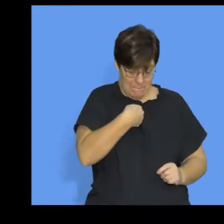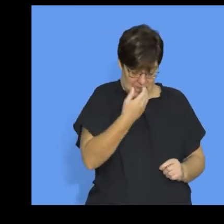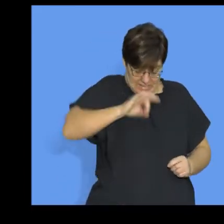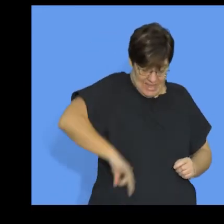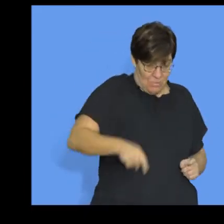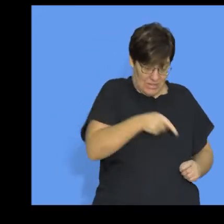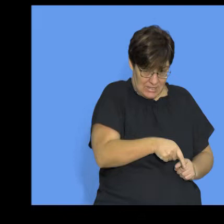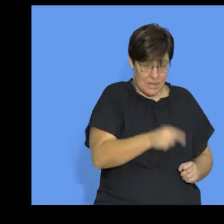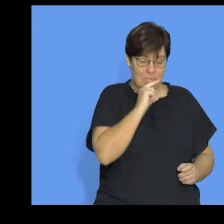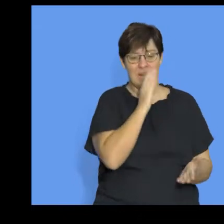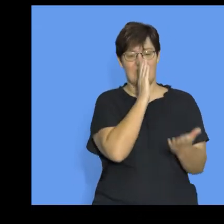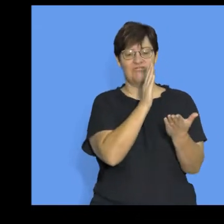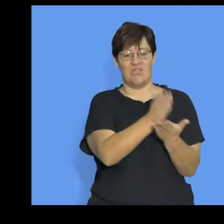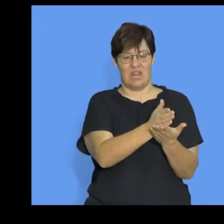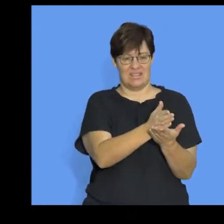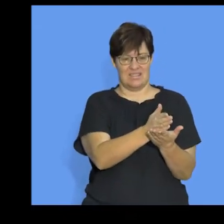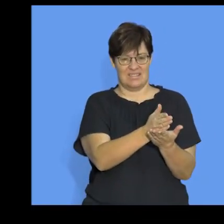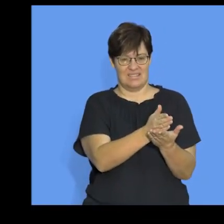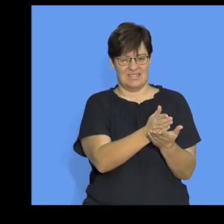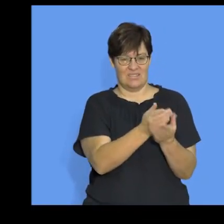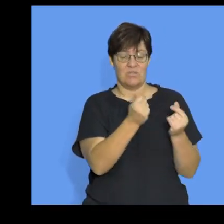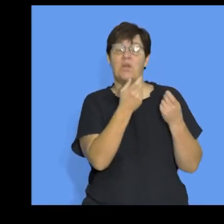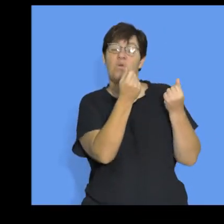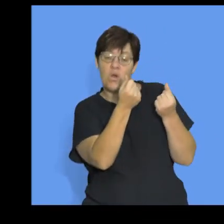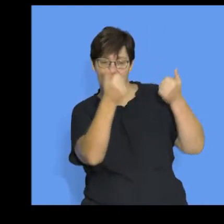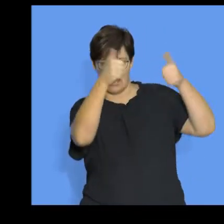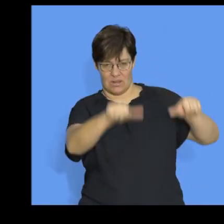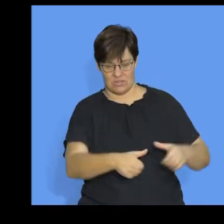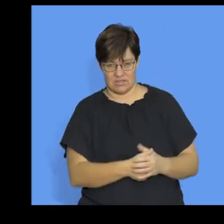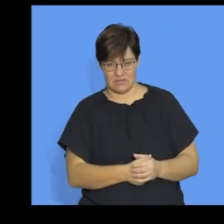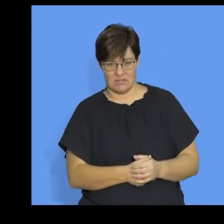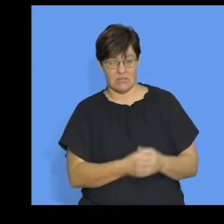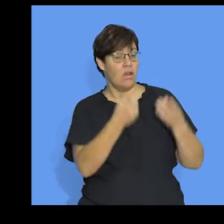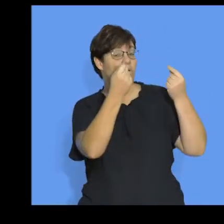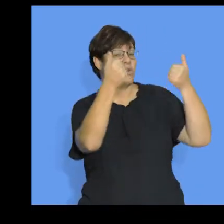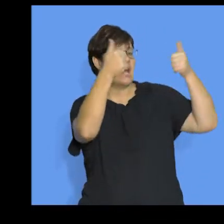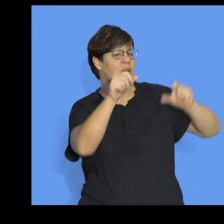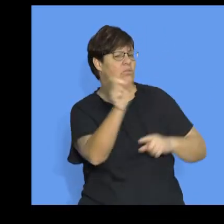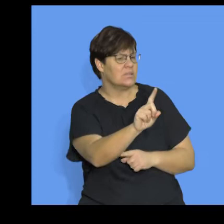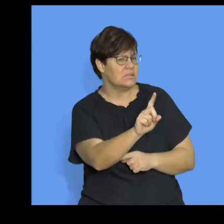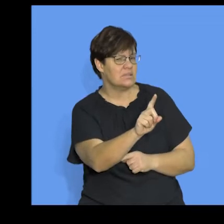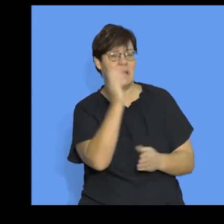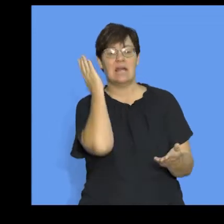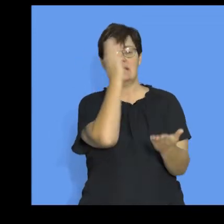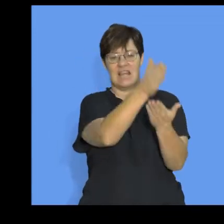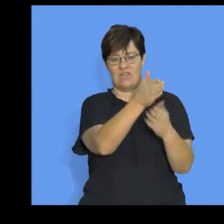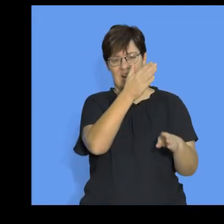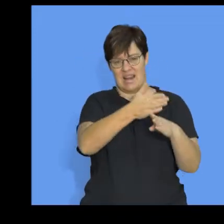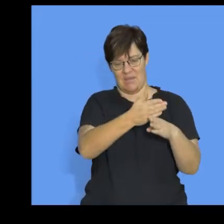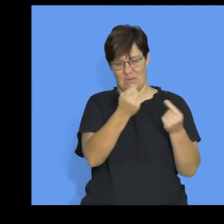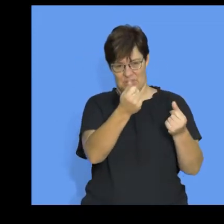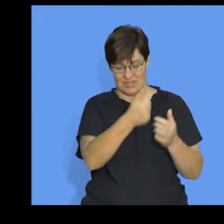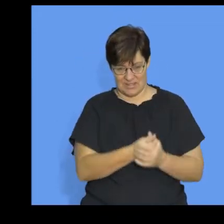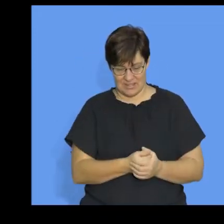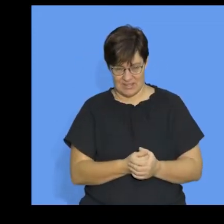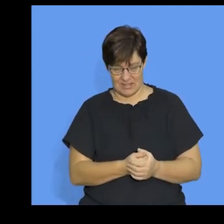product. This is a cost account. So what is my cost account? Direct labor cost.